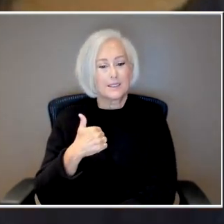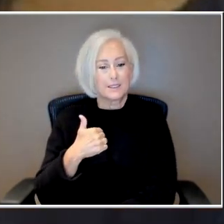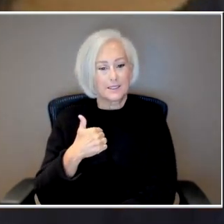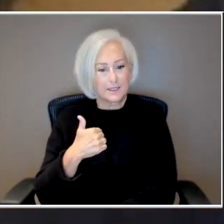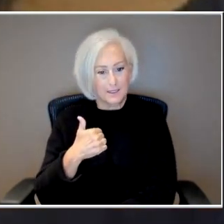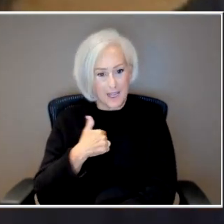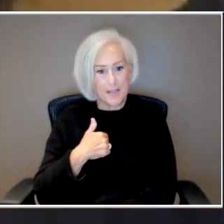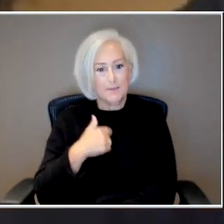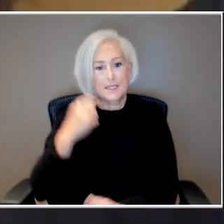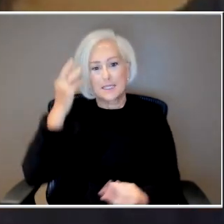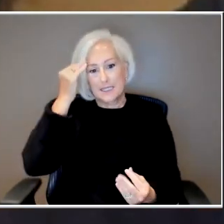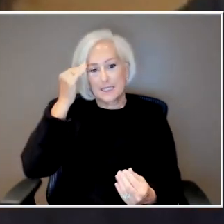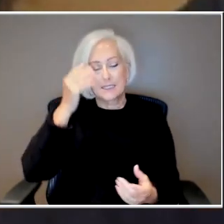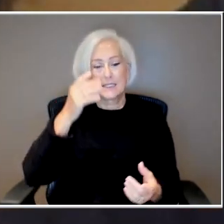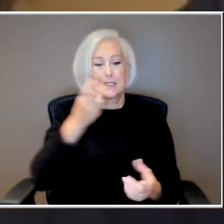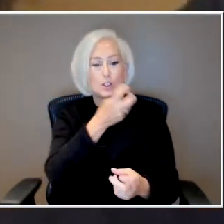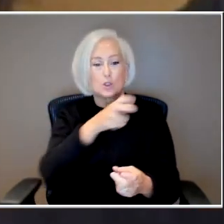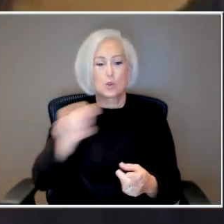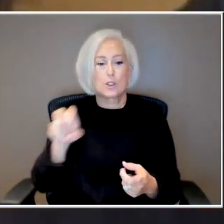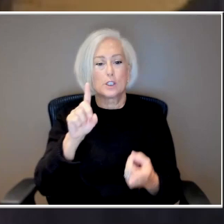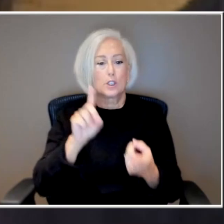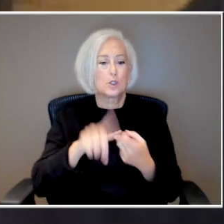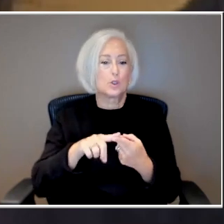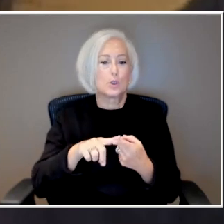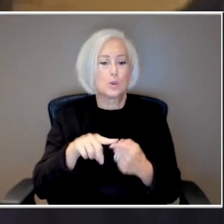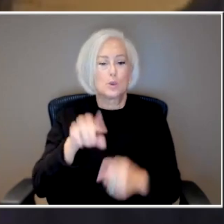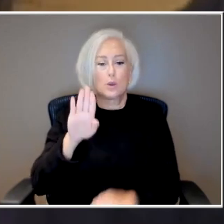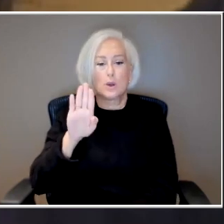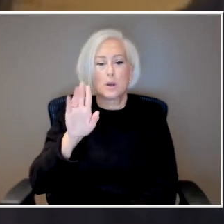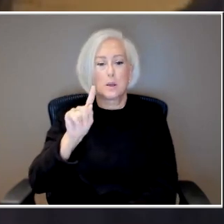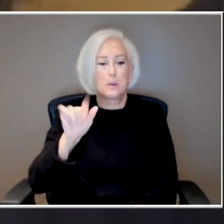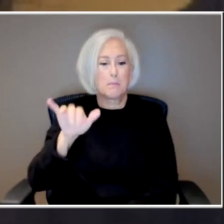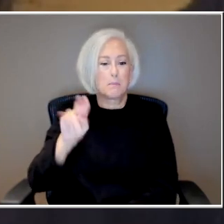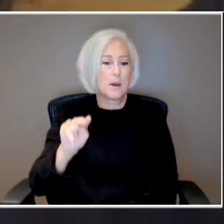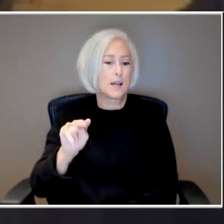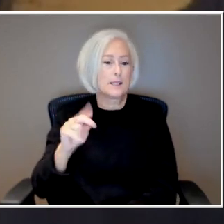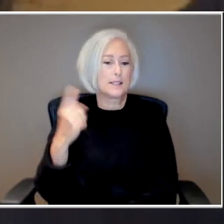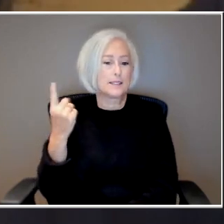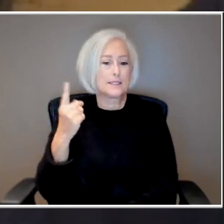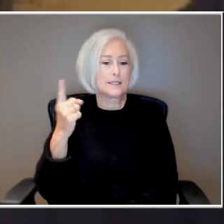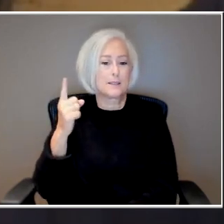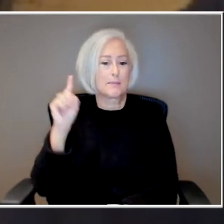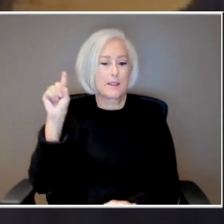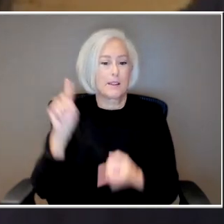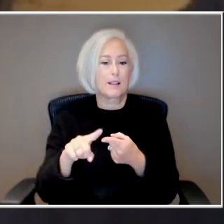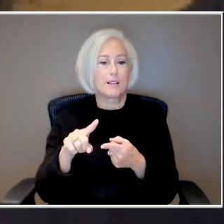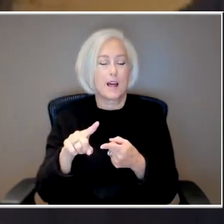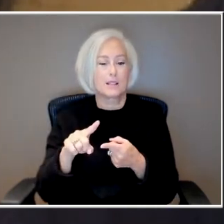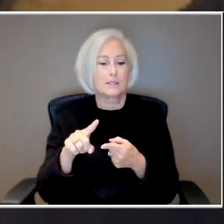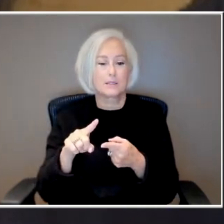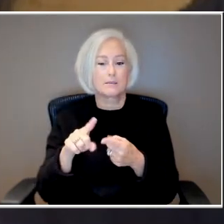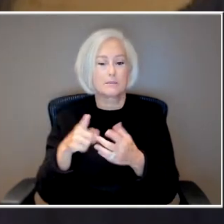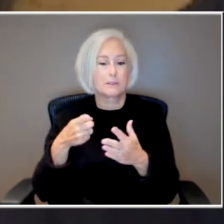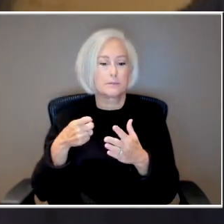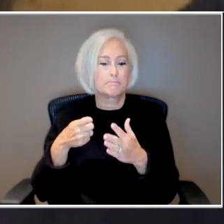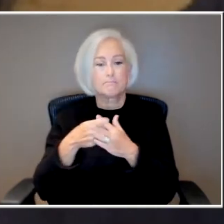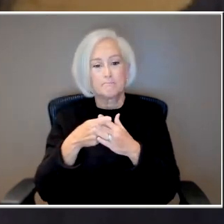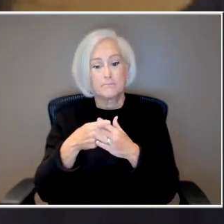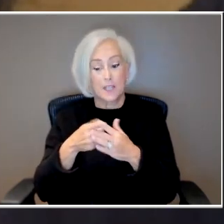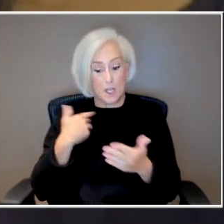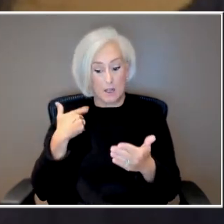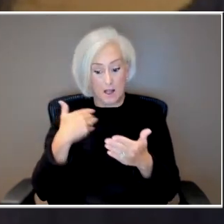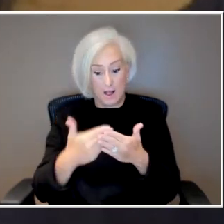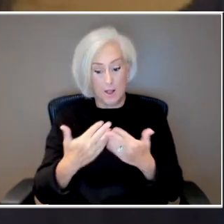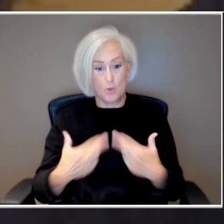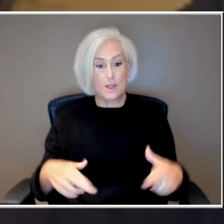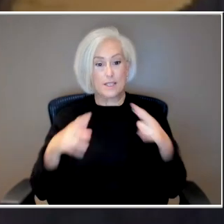to a button, something less invasive, and then probably when I get to retirement, I'll probably go